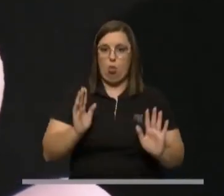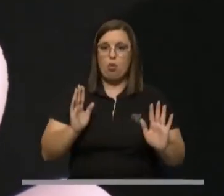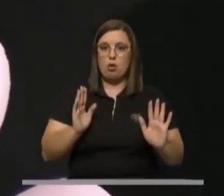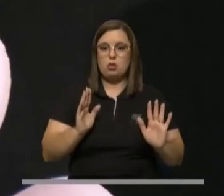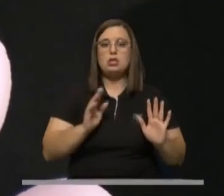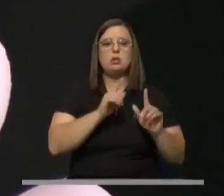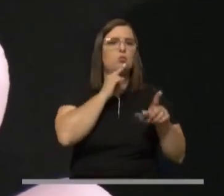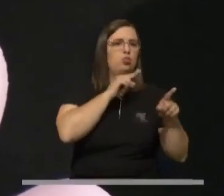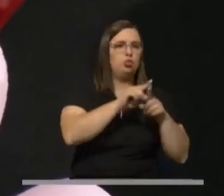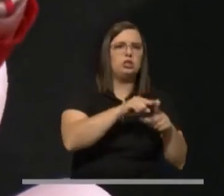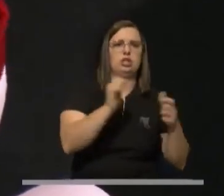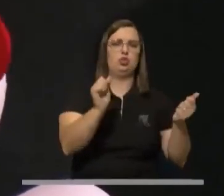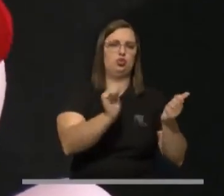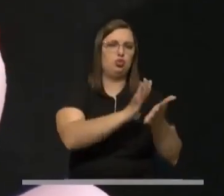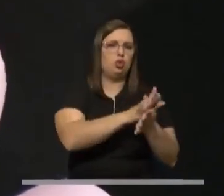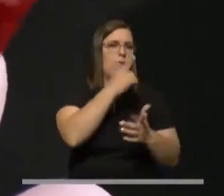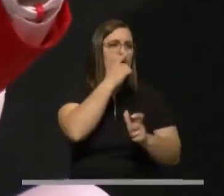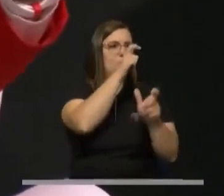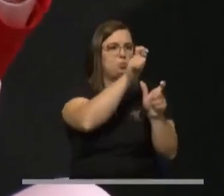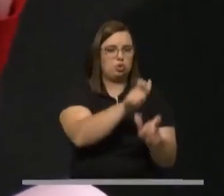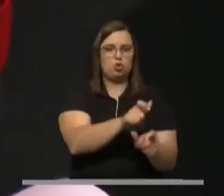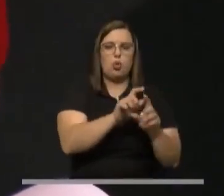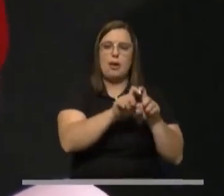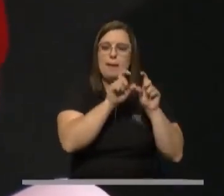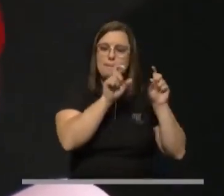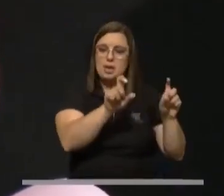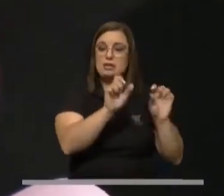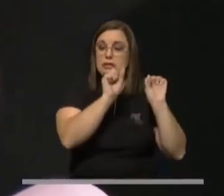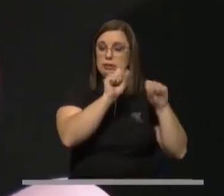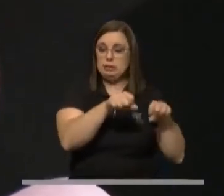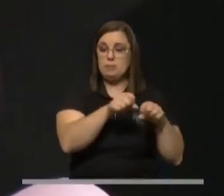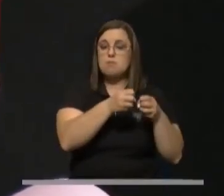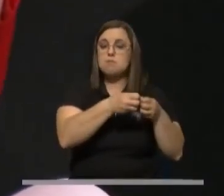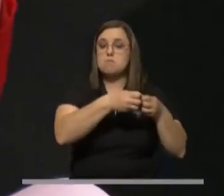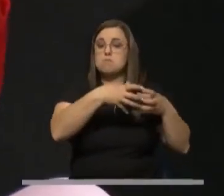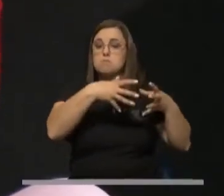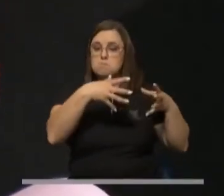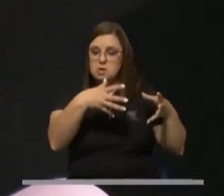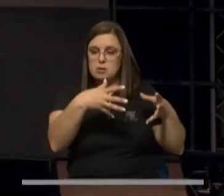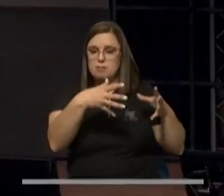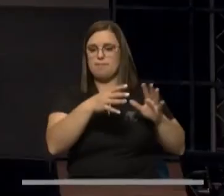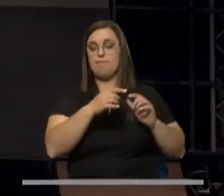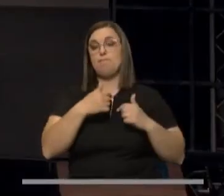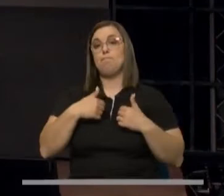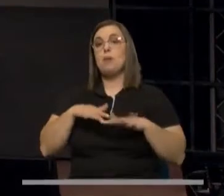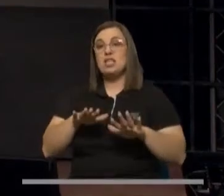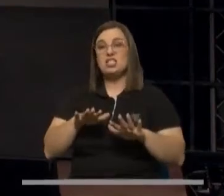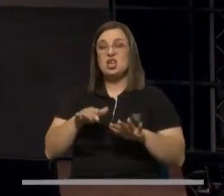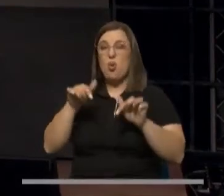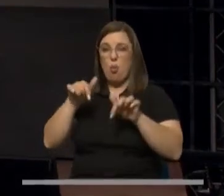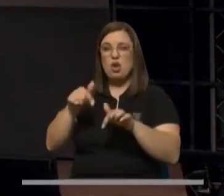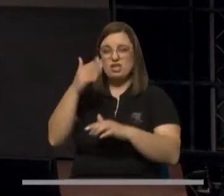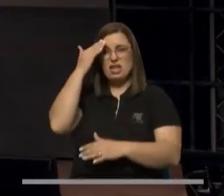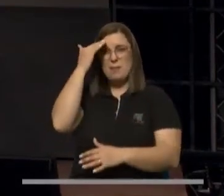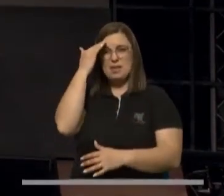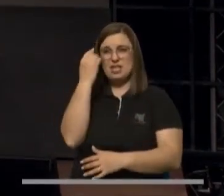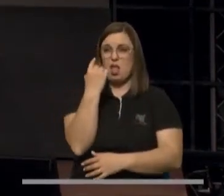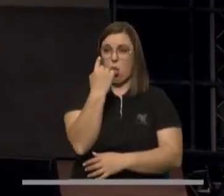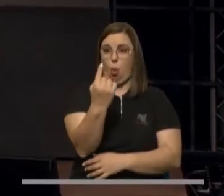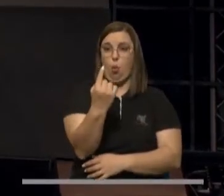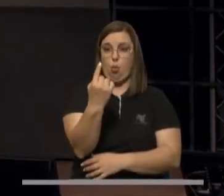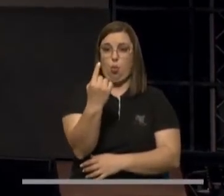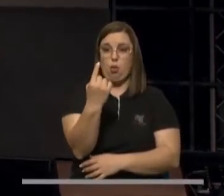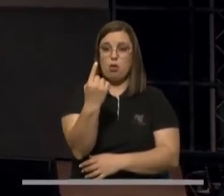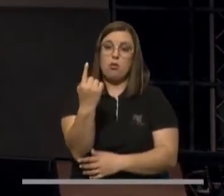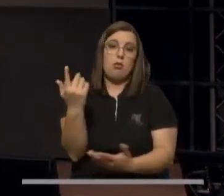you can note the power that we have as a politician, a journalist, a citizen, a business person has increased greatly. Now,